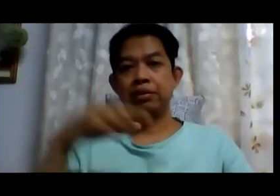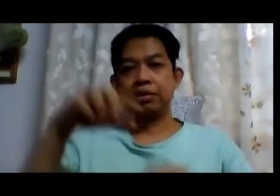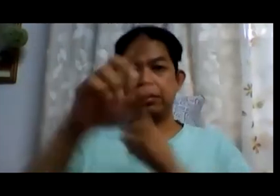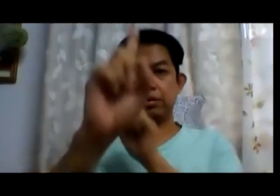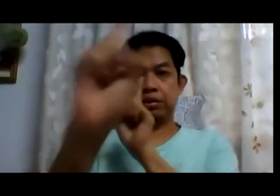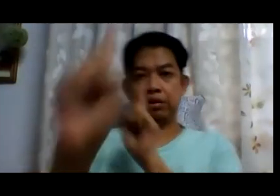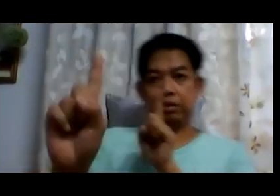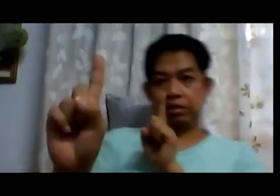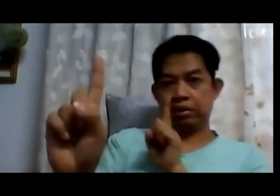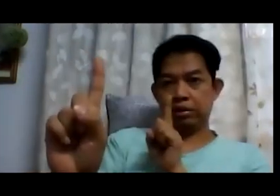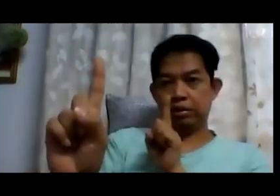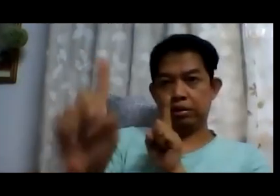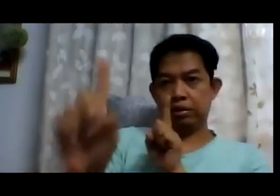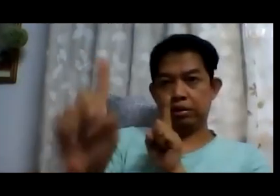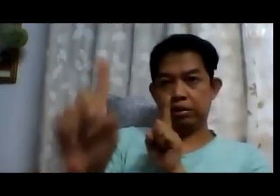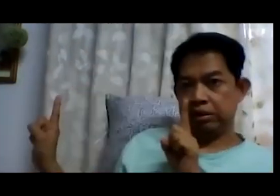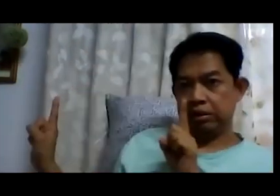Okay, for example,